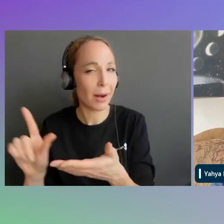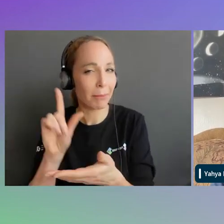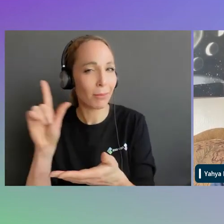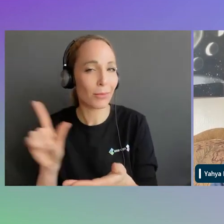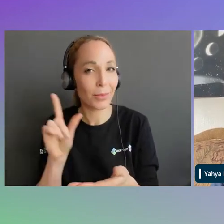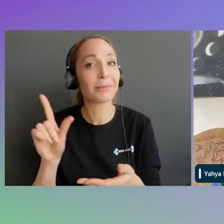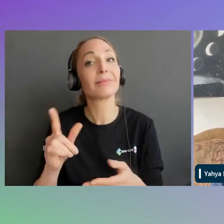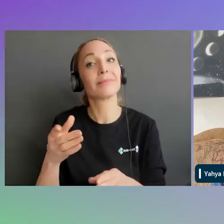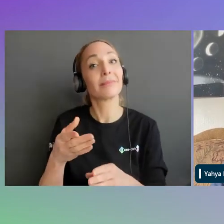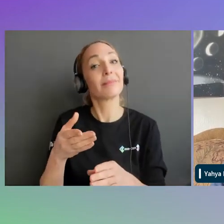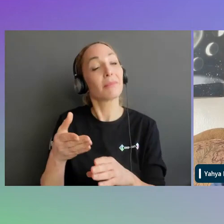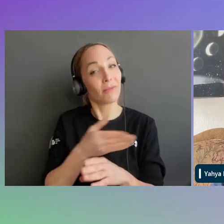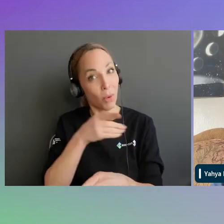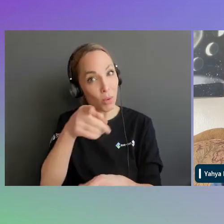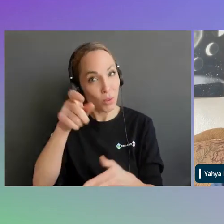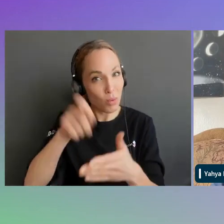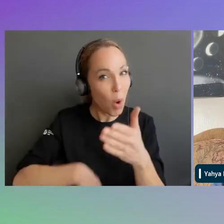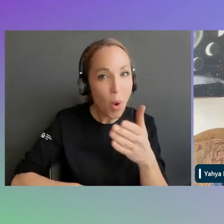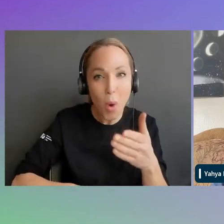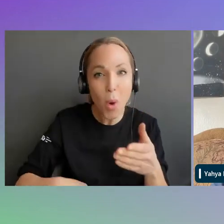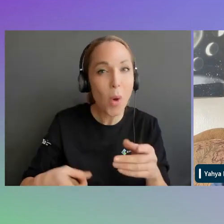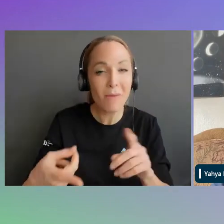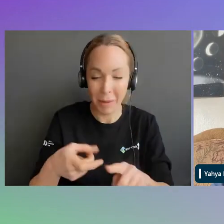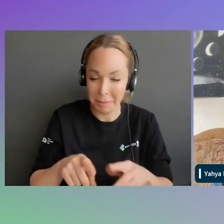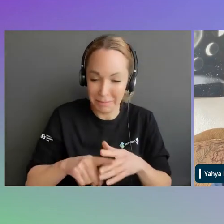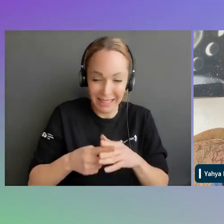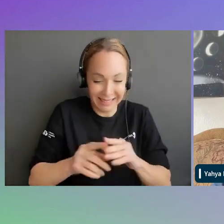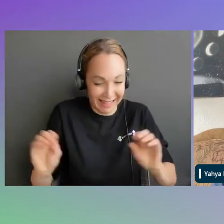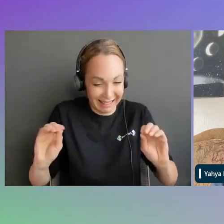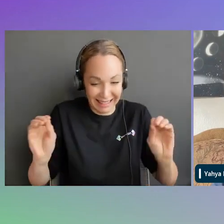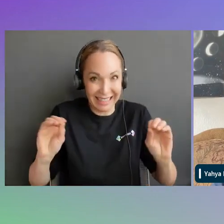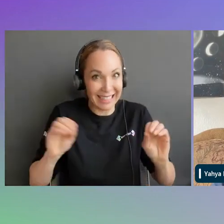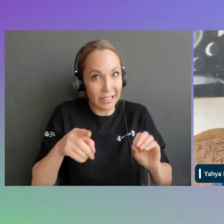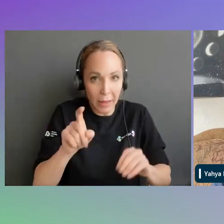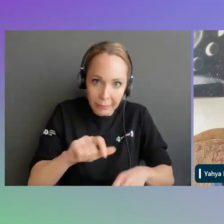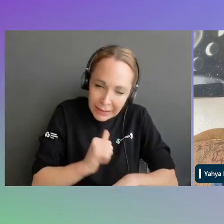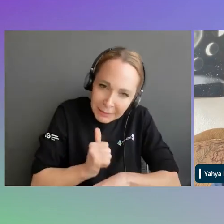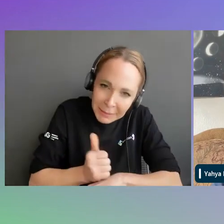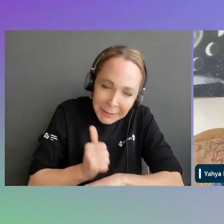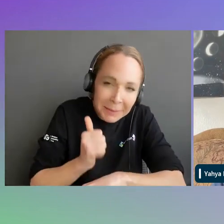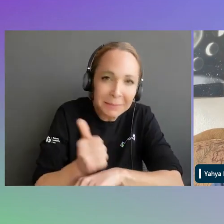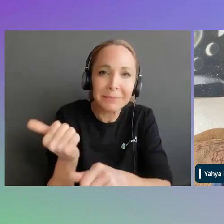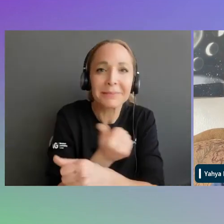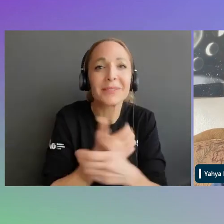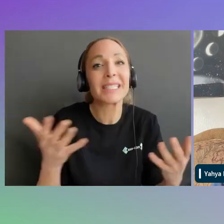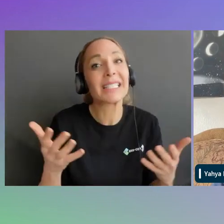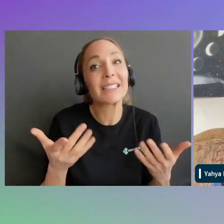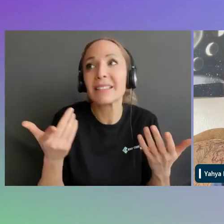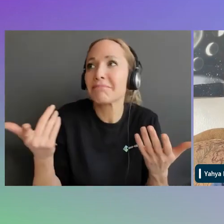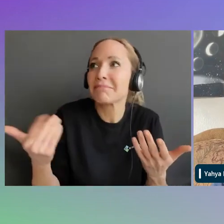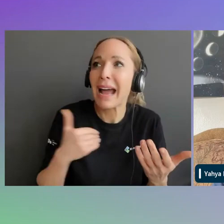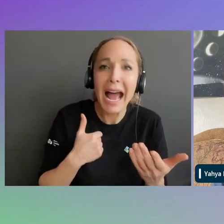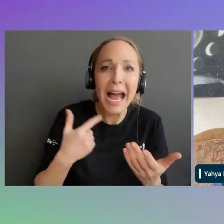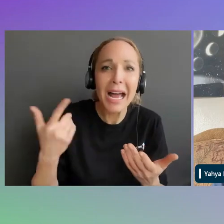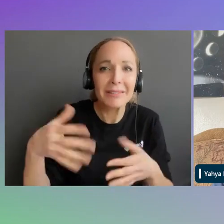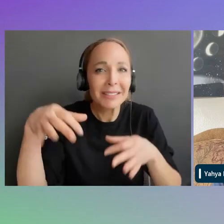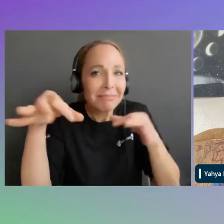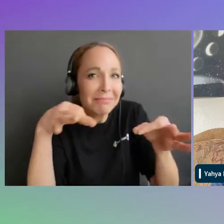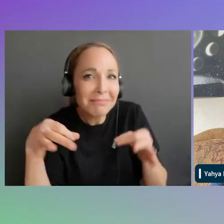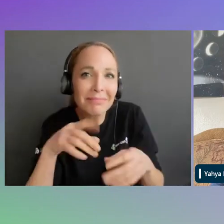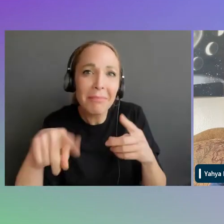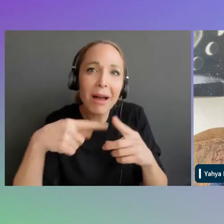scratch, was there an evaluation step about which component libraries are already out there and how they fare in terms